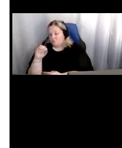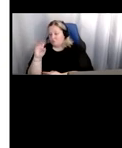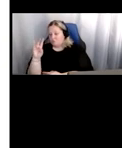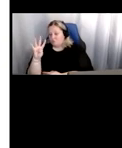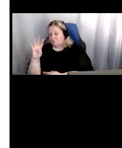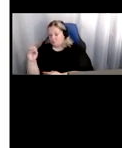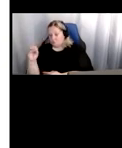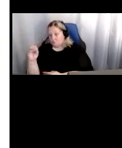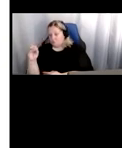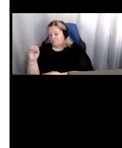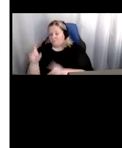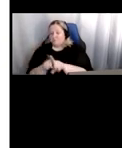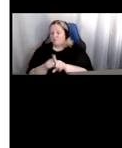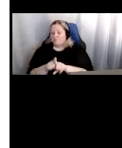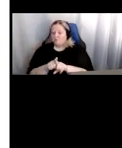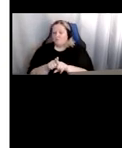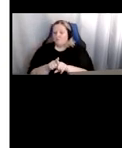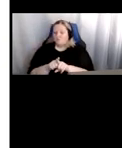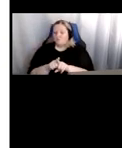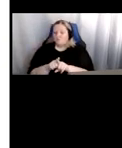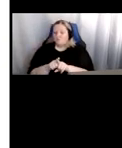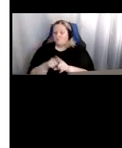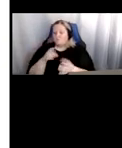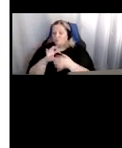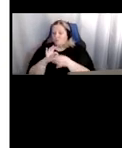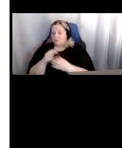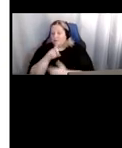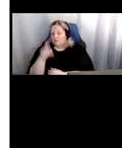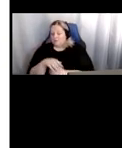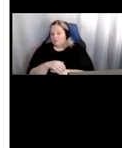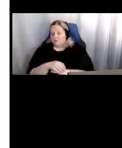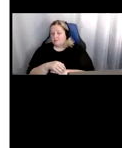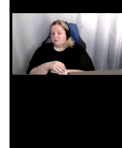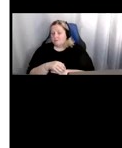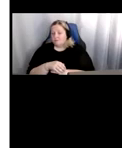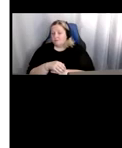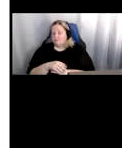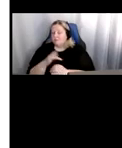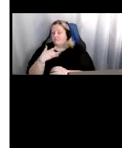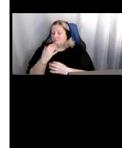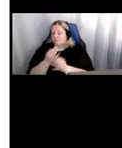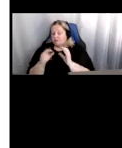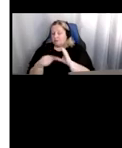512-232-0740. You can also contact us through Relay Texas if you need that service. And you're feel free to email me,